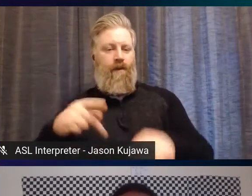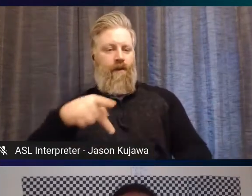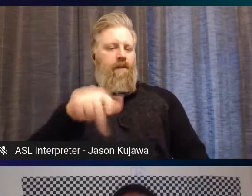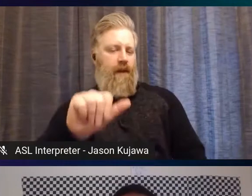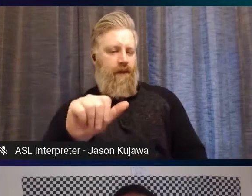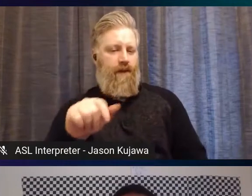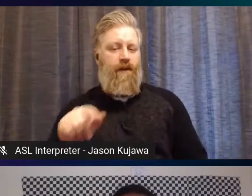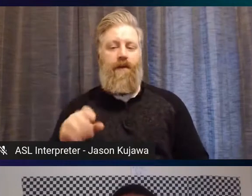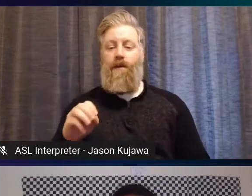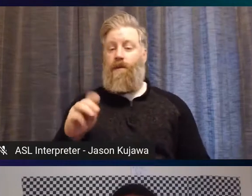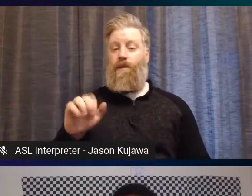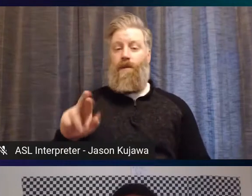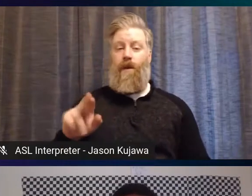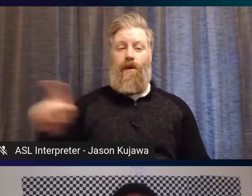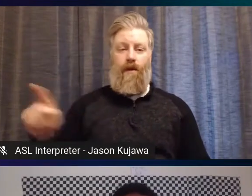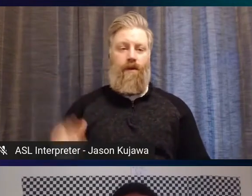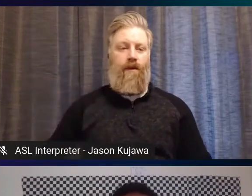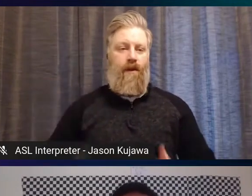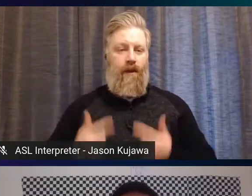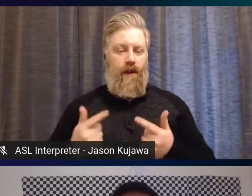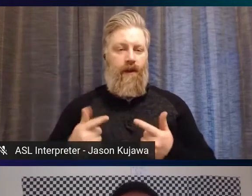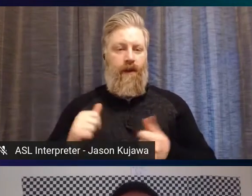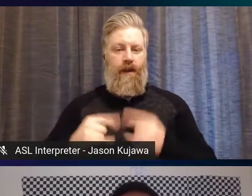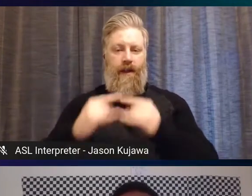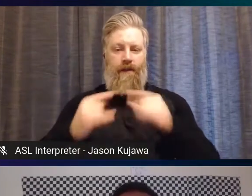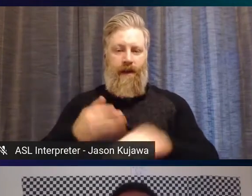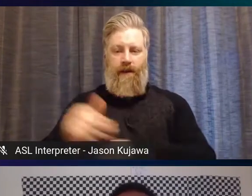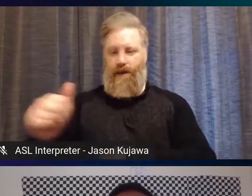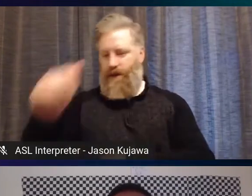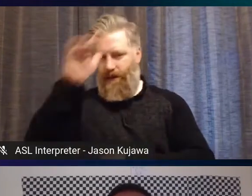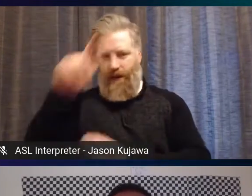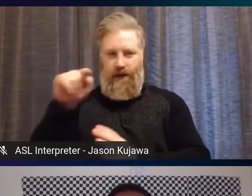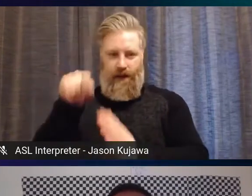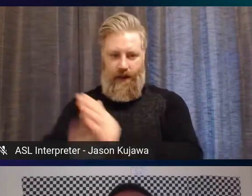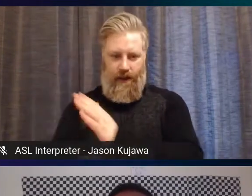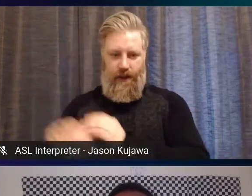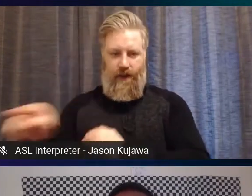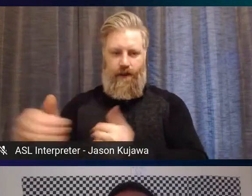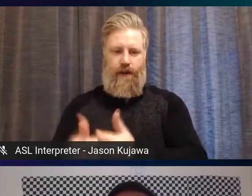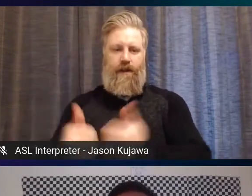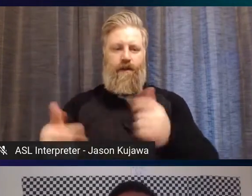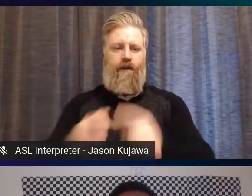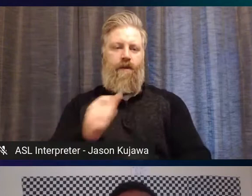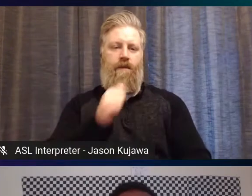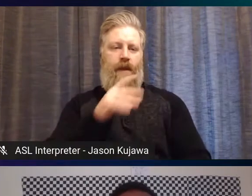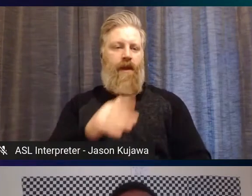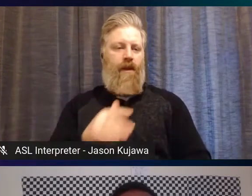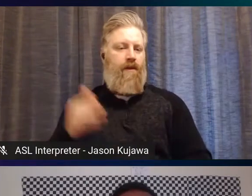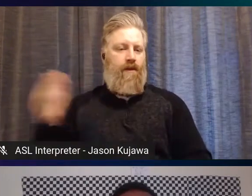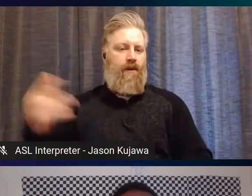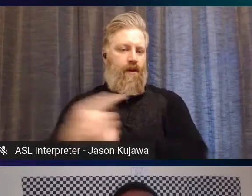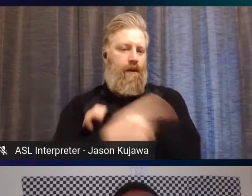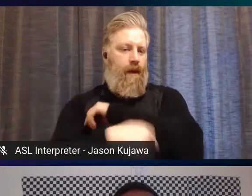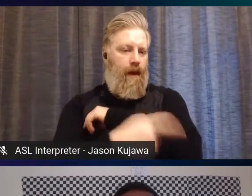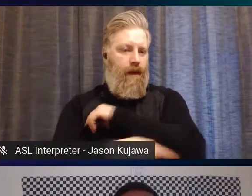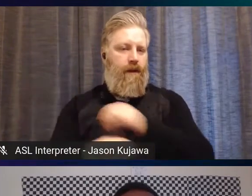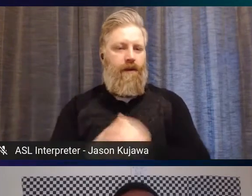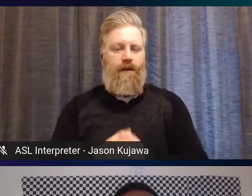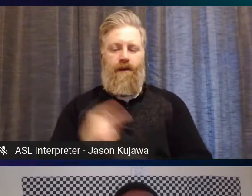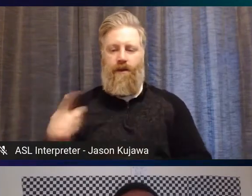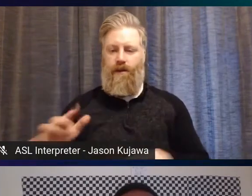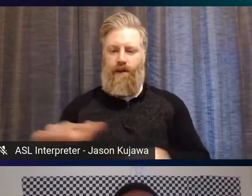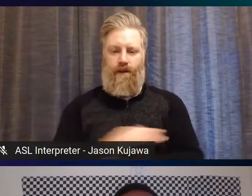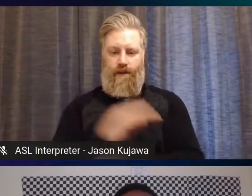Dadaab camp after his father was killed and he was separated from his mother in Somalia. He devoted everything to taking care of his younger brother,